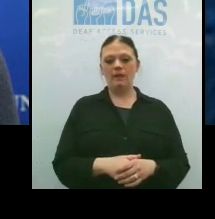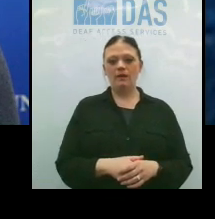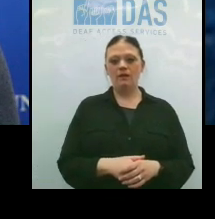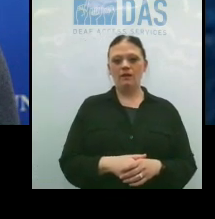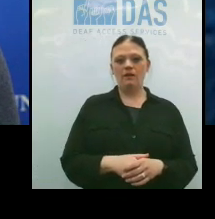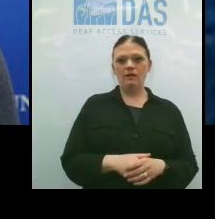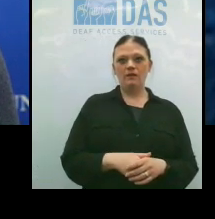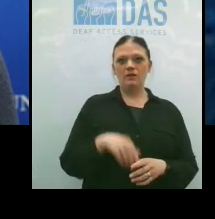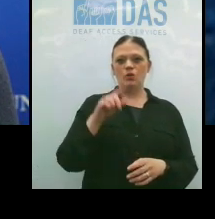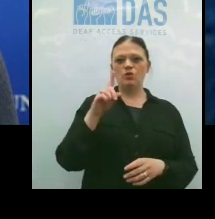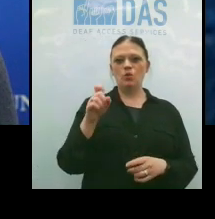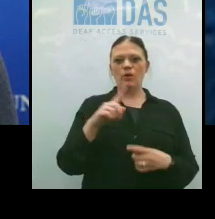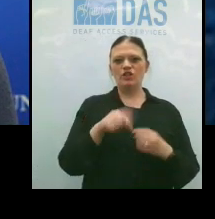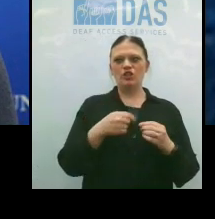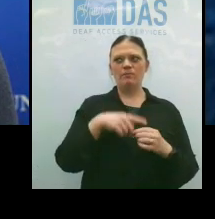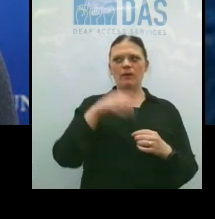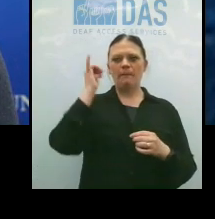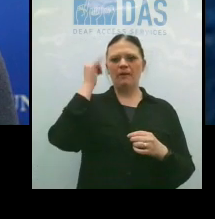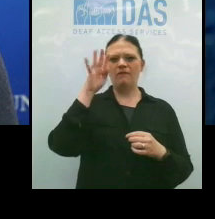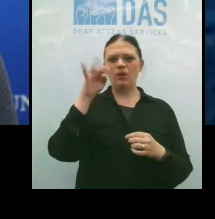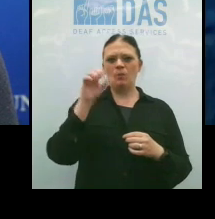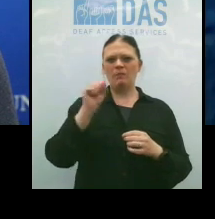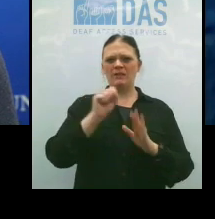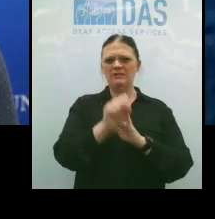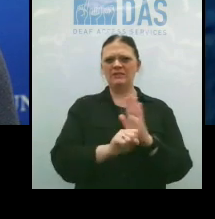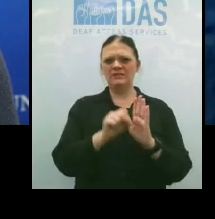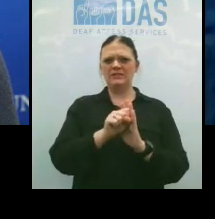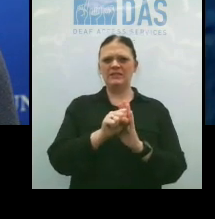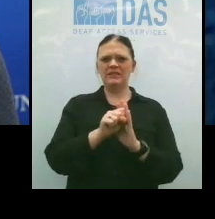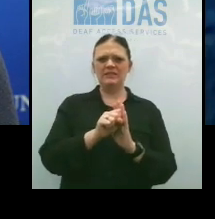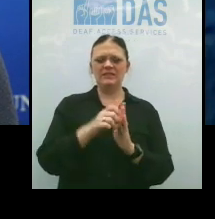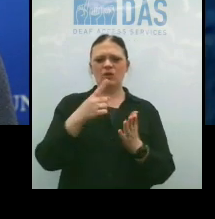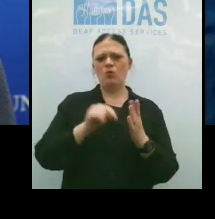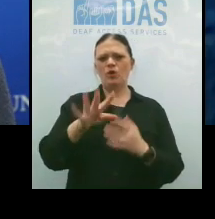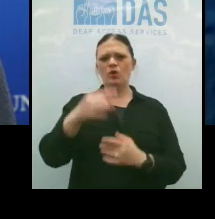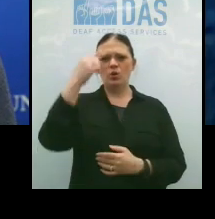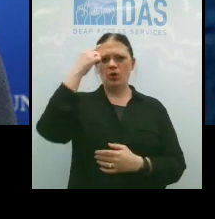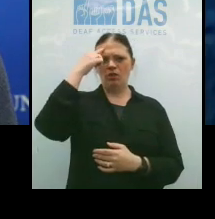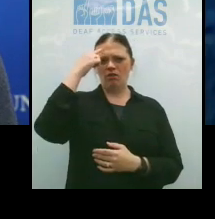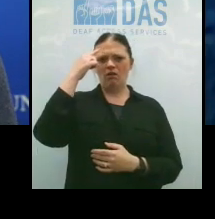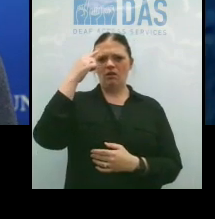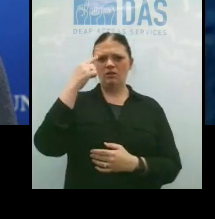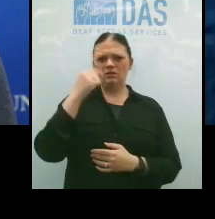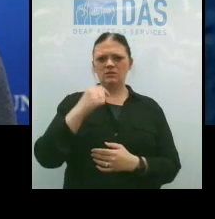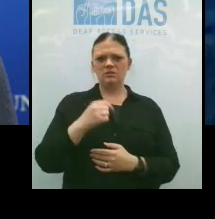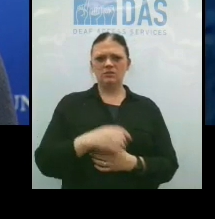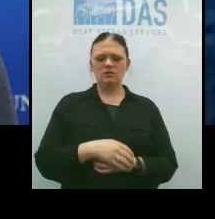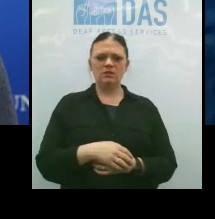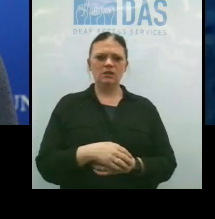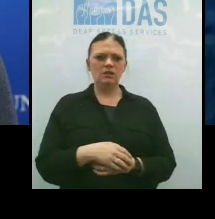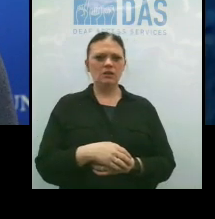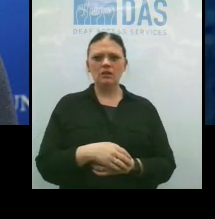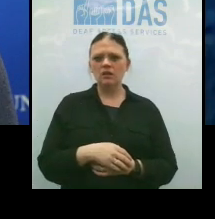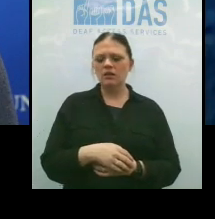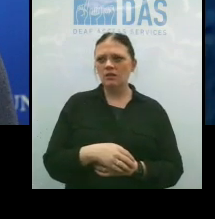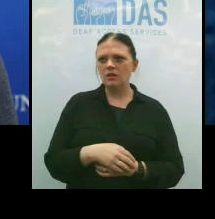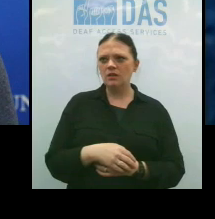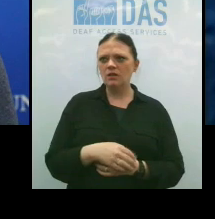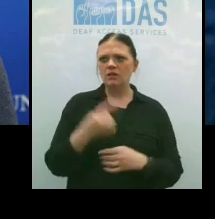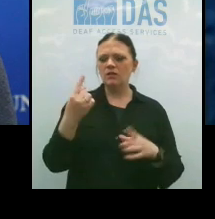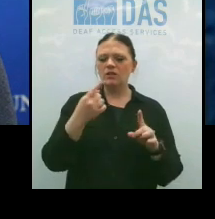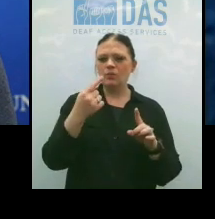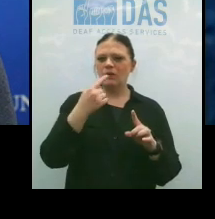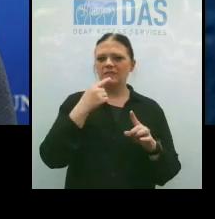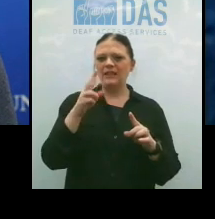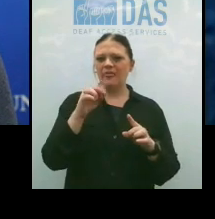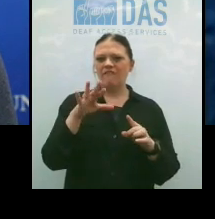Bills season, specifically just about what your thoughts are. Dr. Fauci has said that the virus is inevitably coming